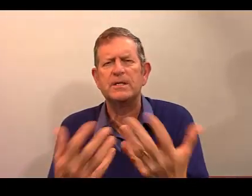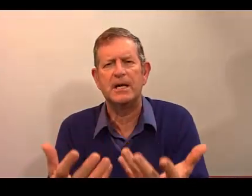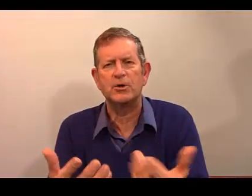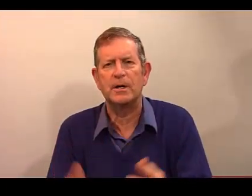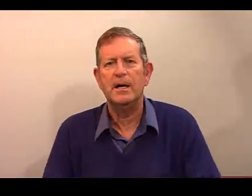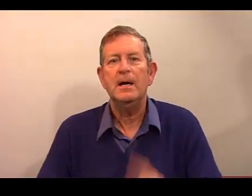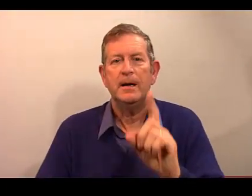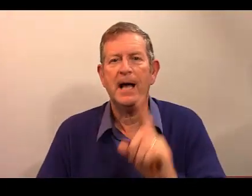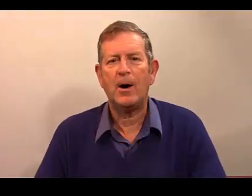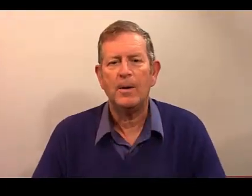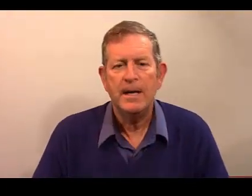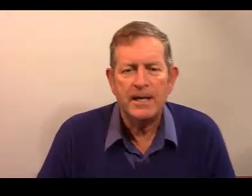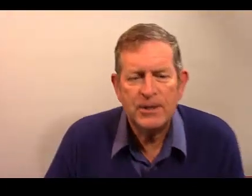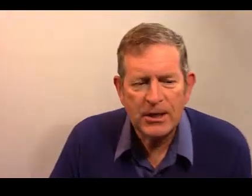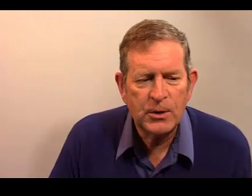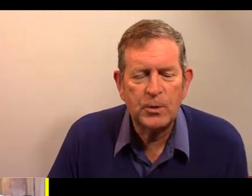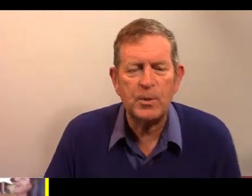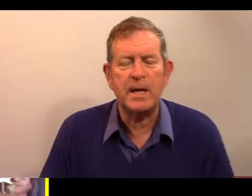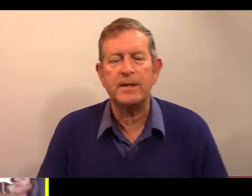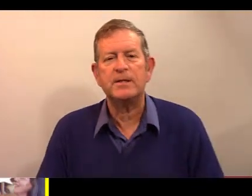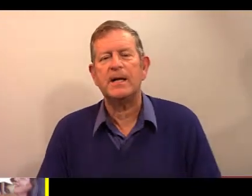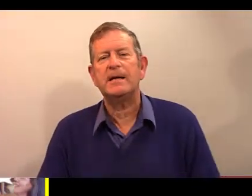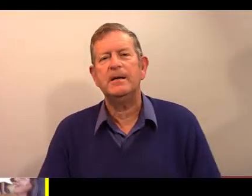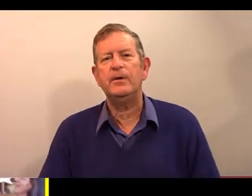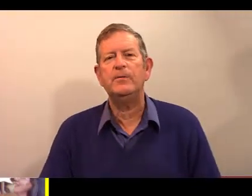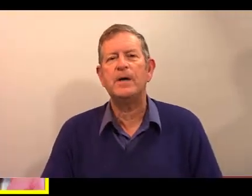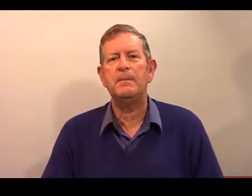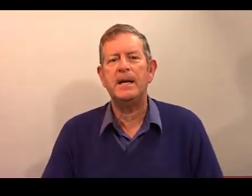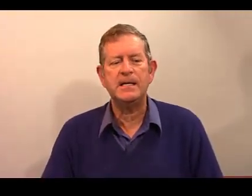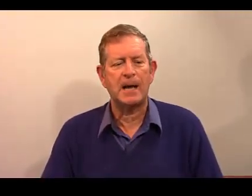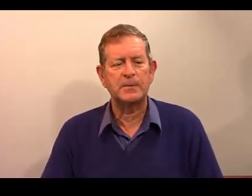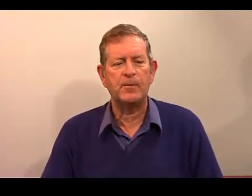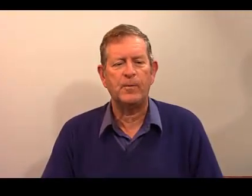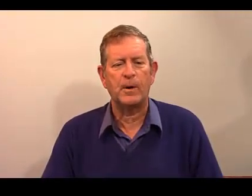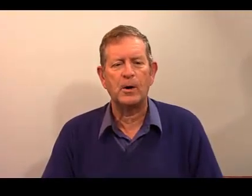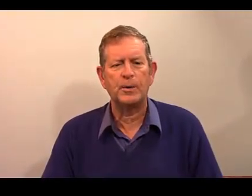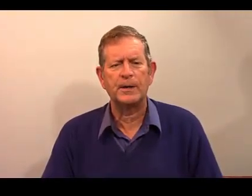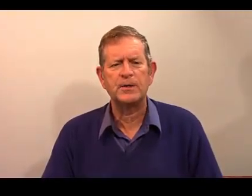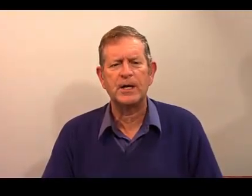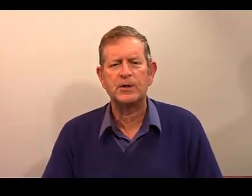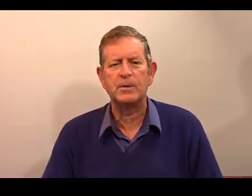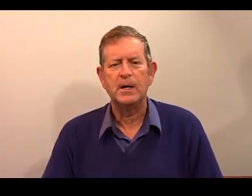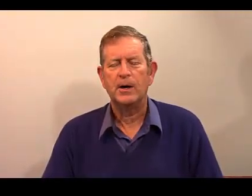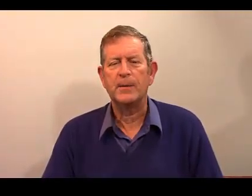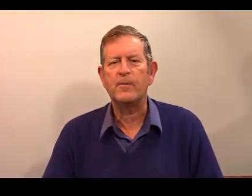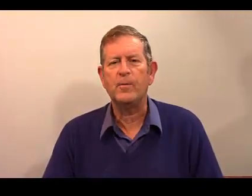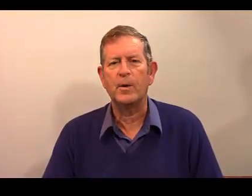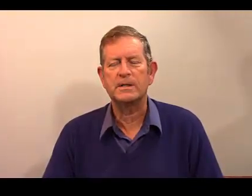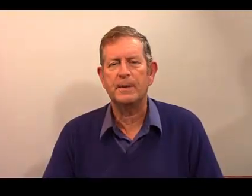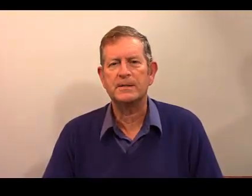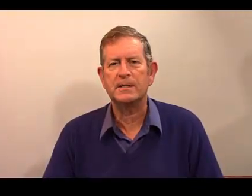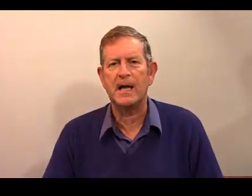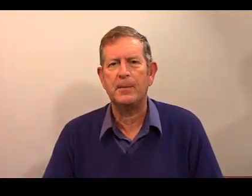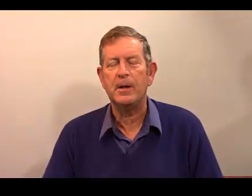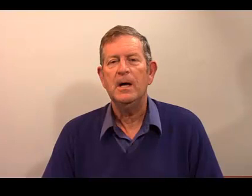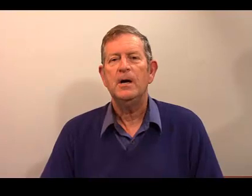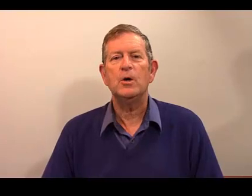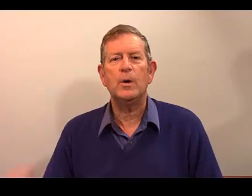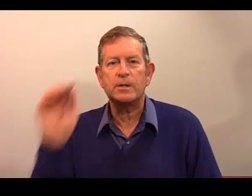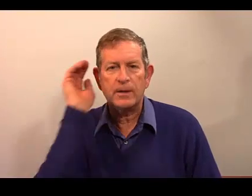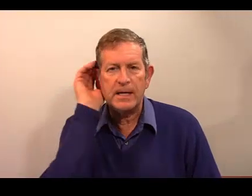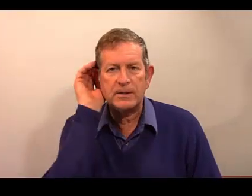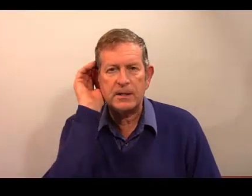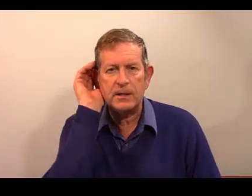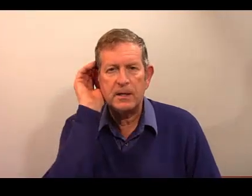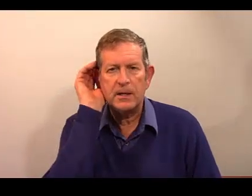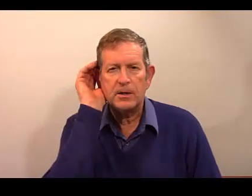the presentation. Now, in section 3, this is an activity you've done many times before. I'll go down to section number 4. It's the best example.